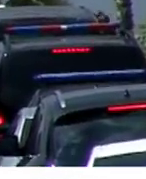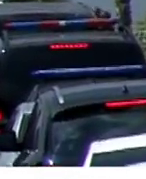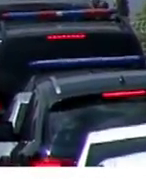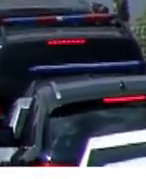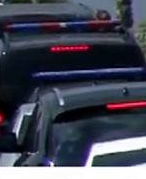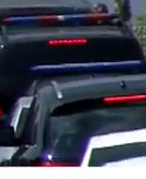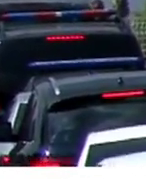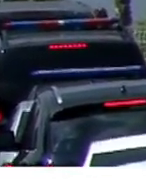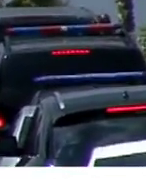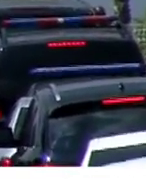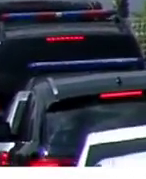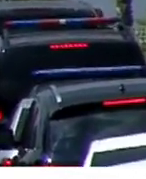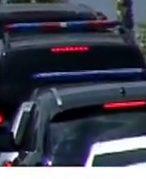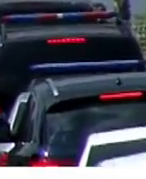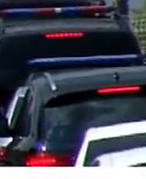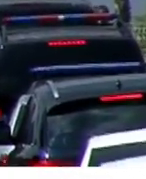You need to